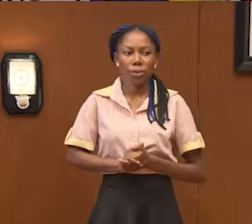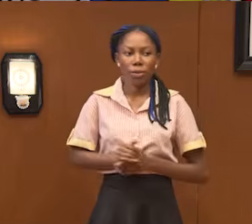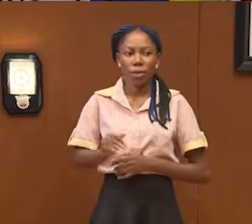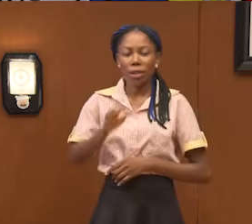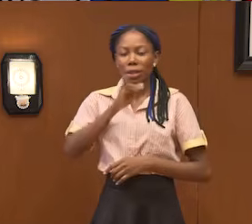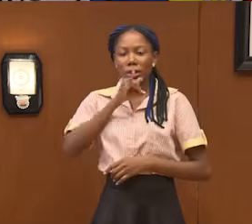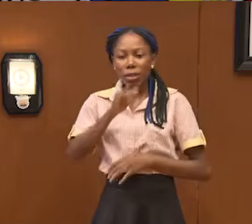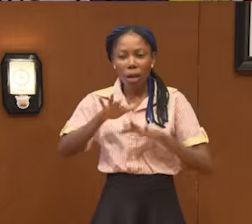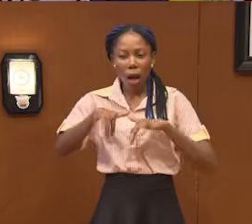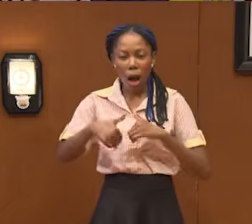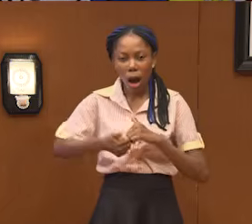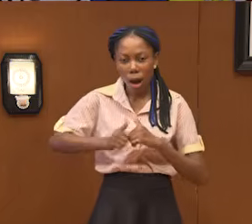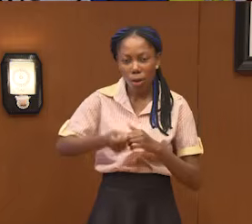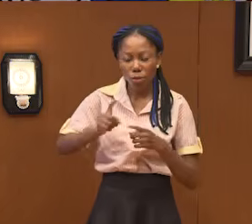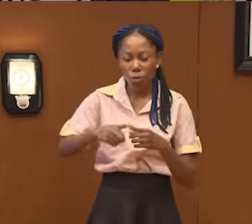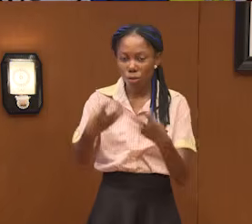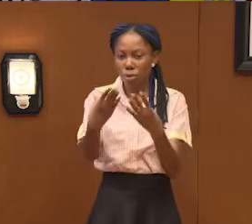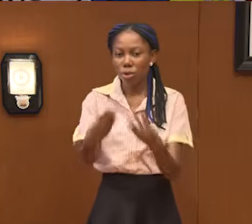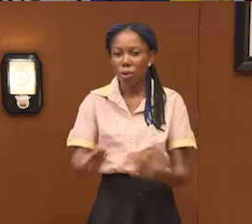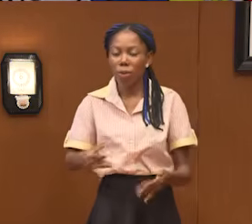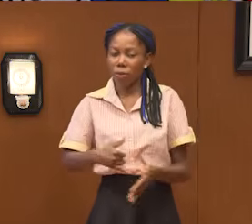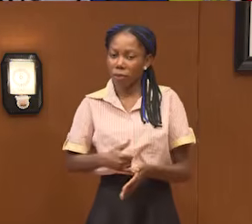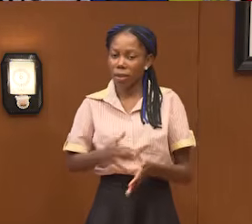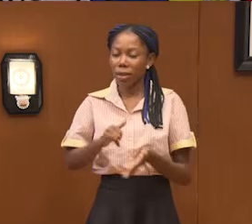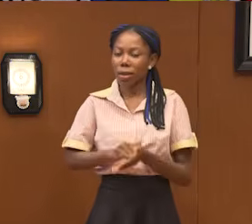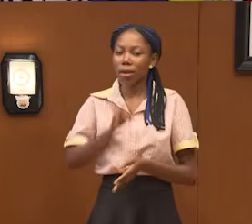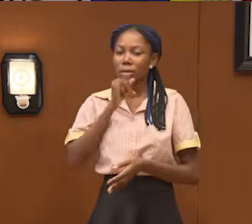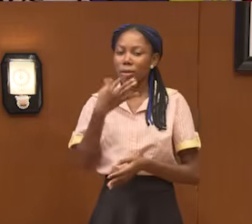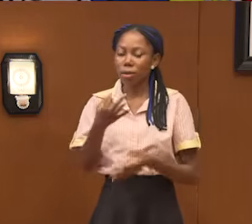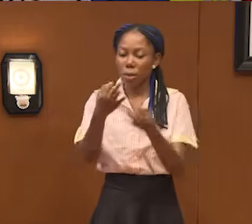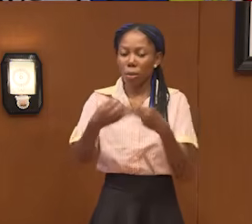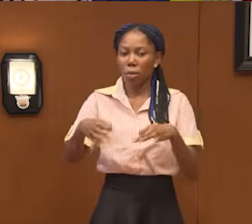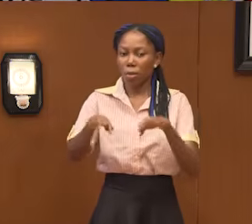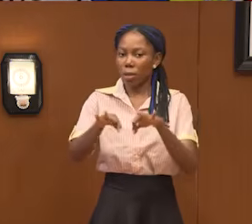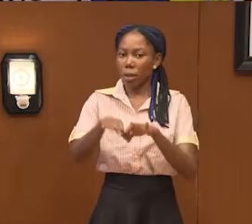It's how to resolve the issue. That is the main problem.